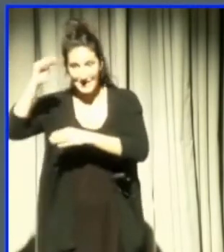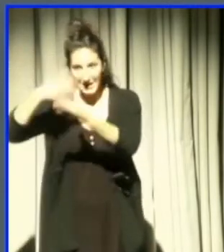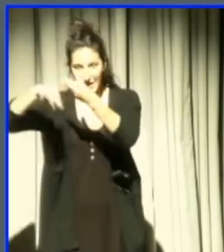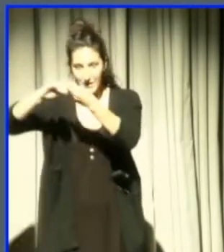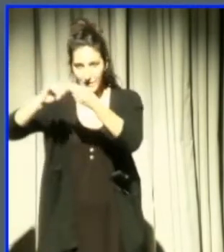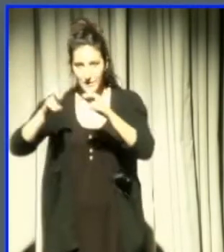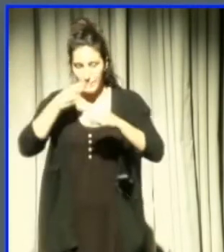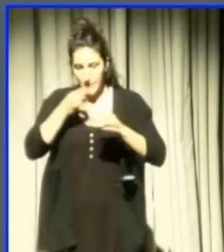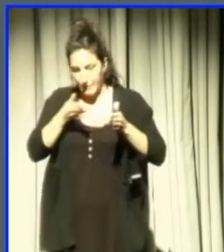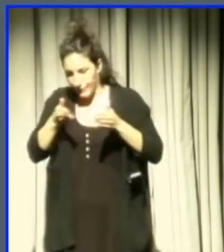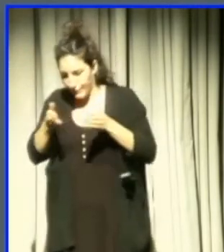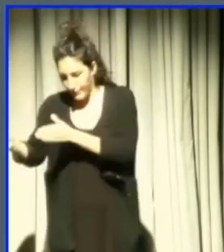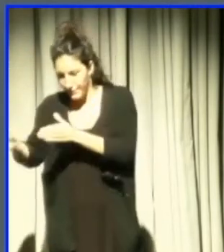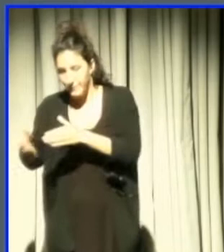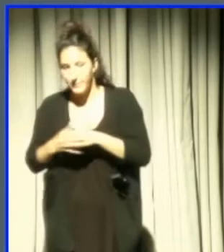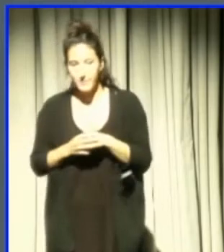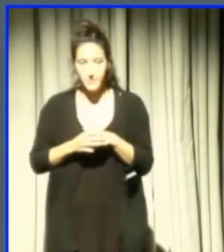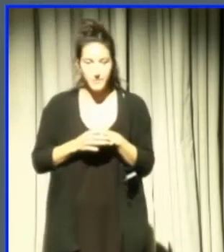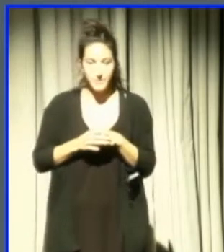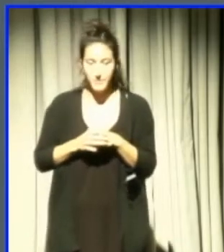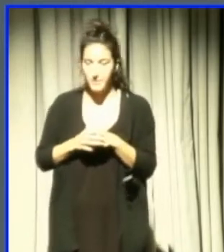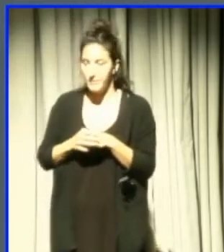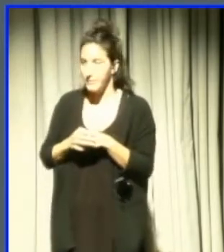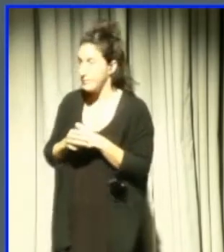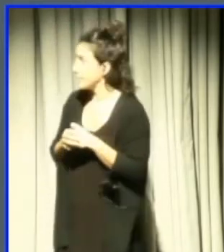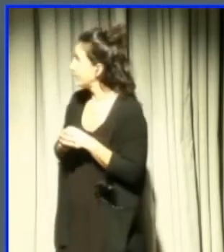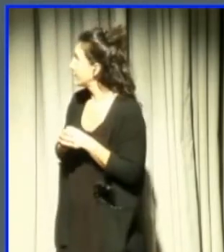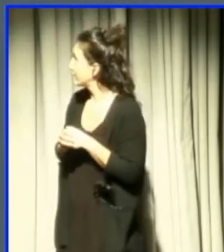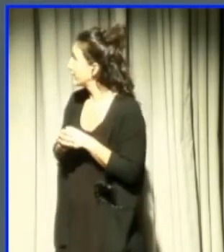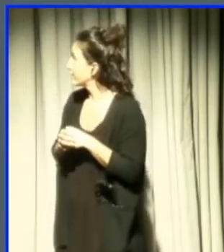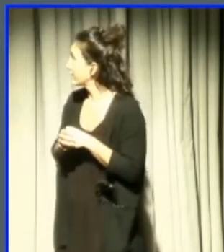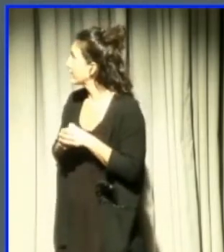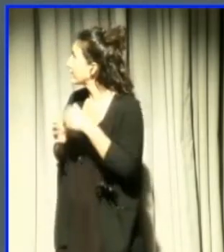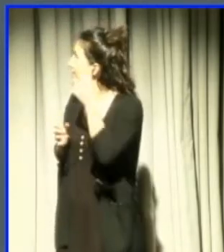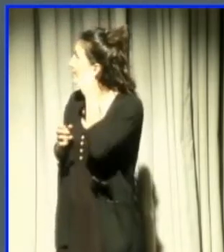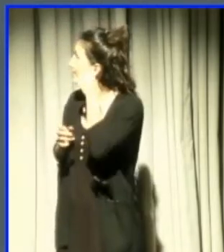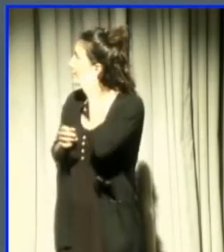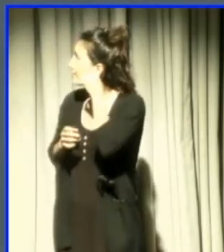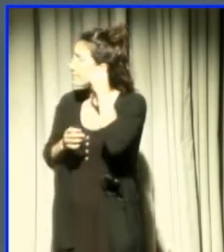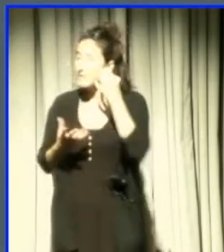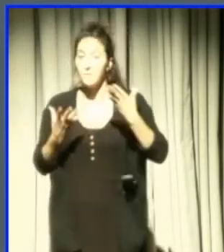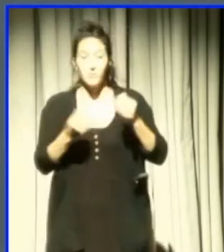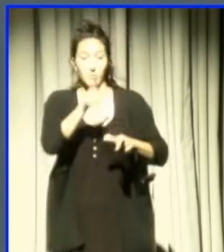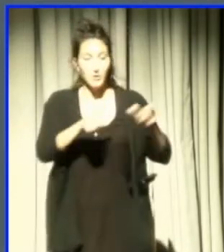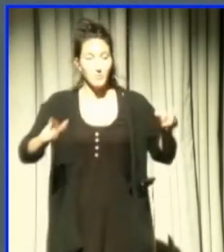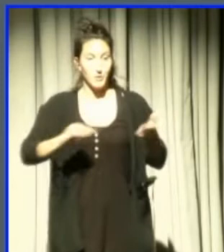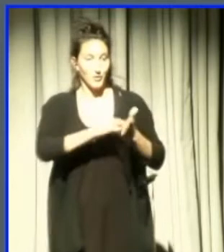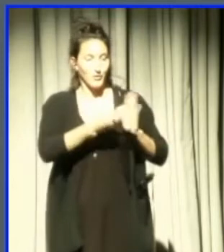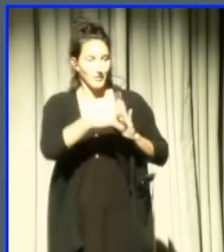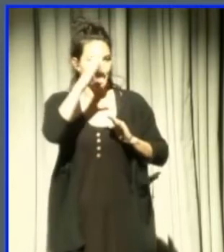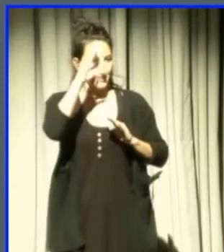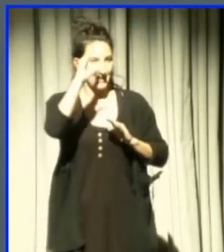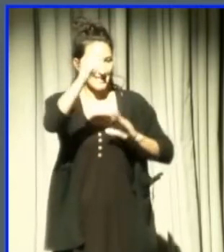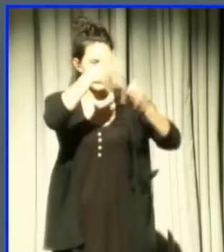that technologists are doing behind the scenes when they are doing AI has been already said by Aristotle. So this is something to